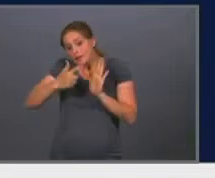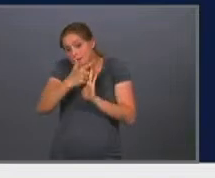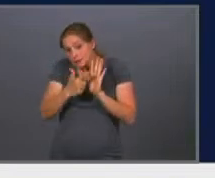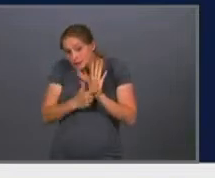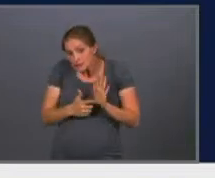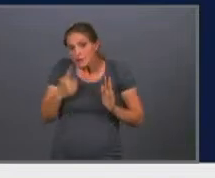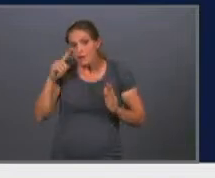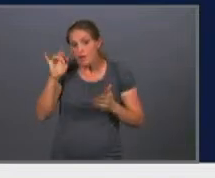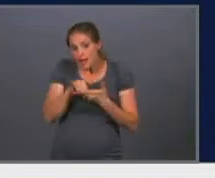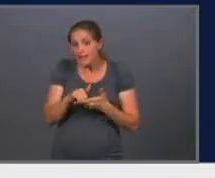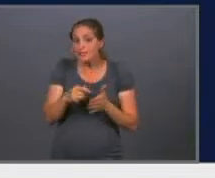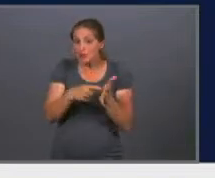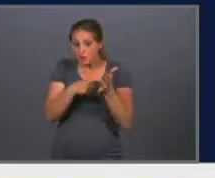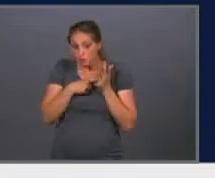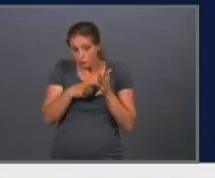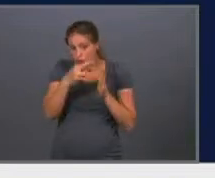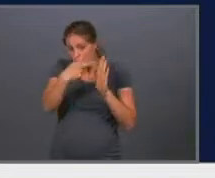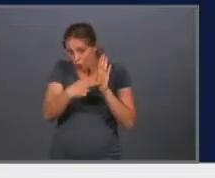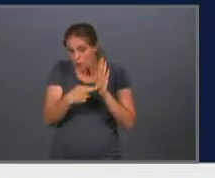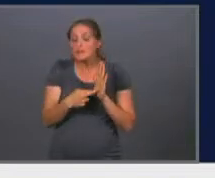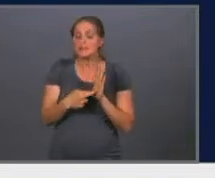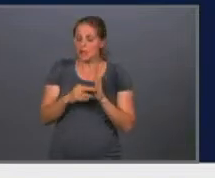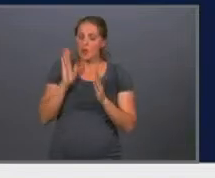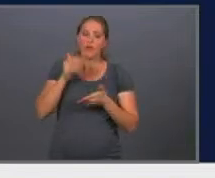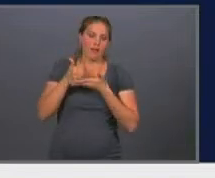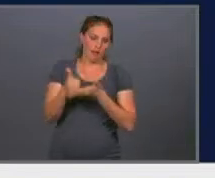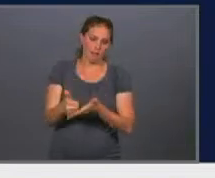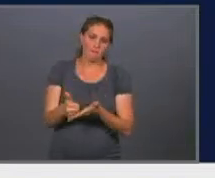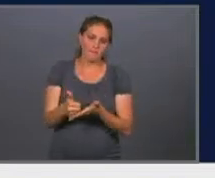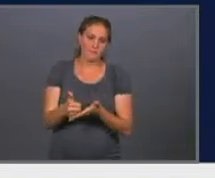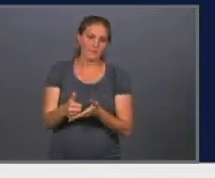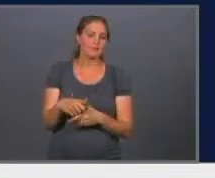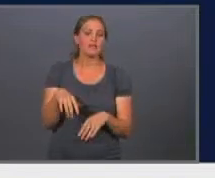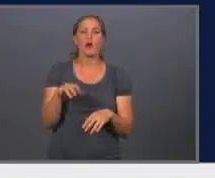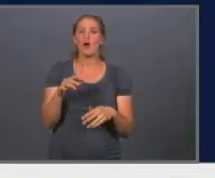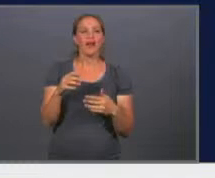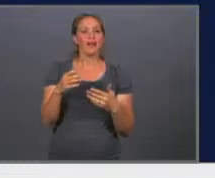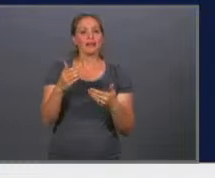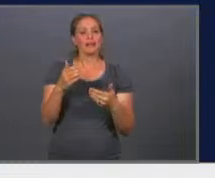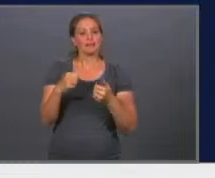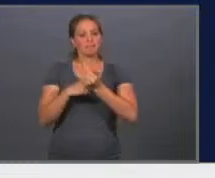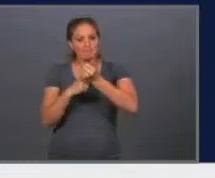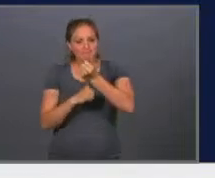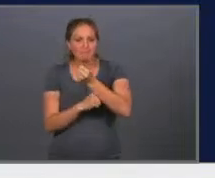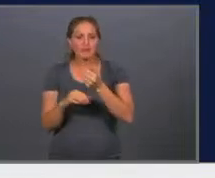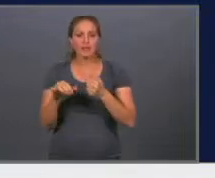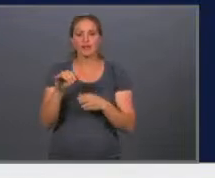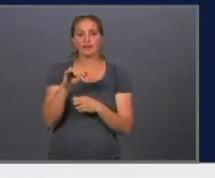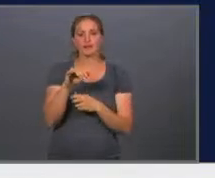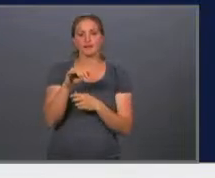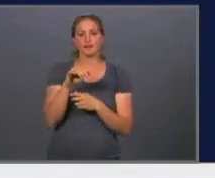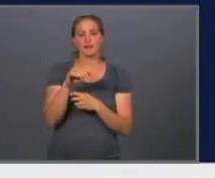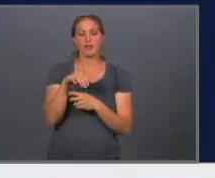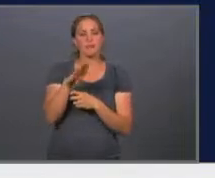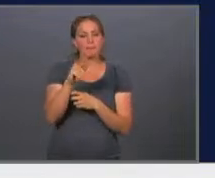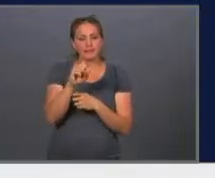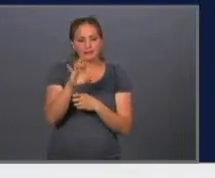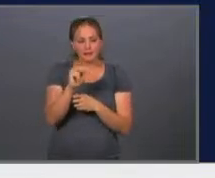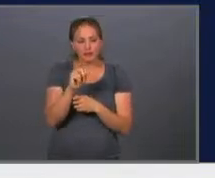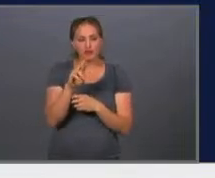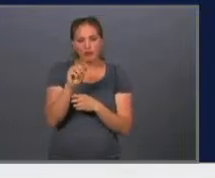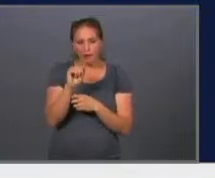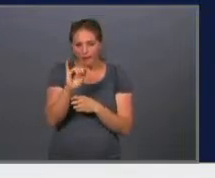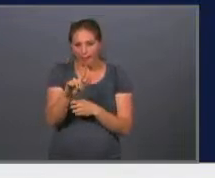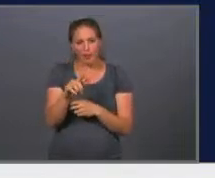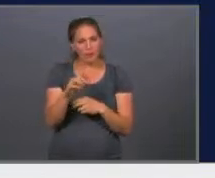we've showed how that could be the case. We need to get back to that point. Infrastructure, things like the Uinta Basin Rail Project that we've been really passionate about, that's